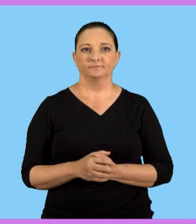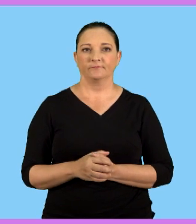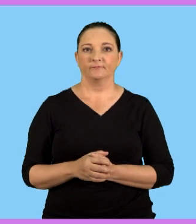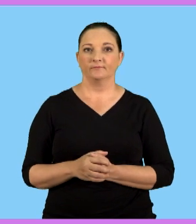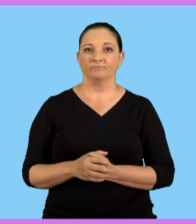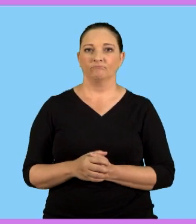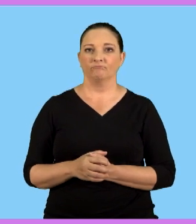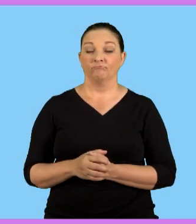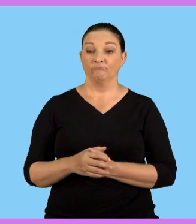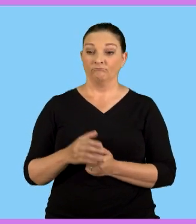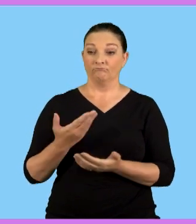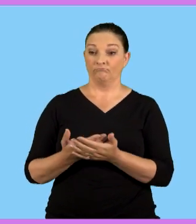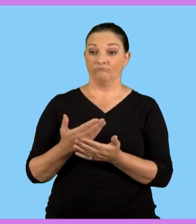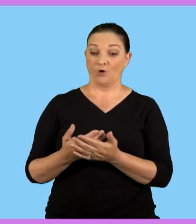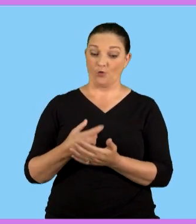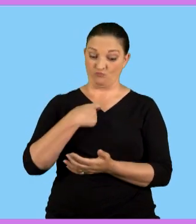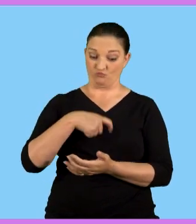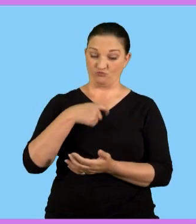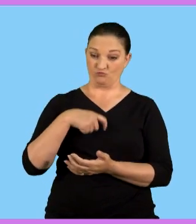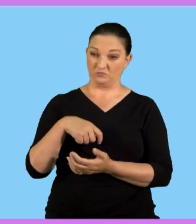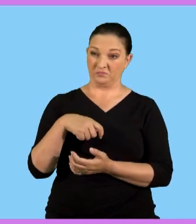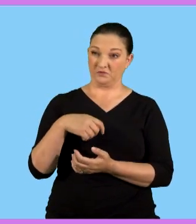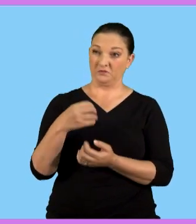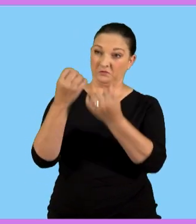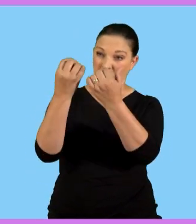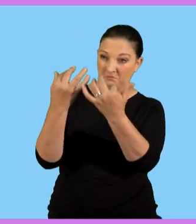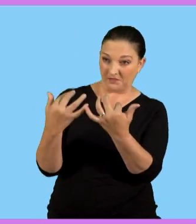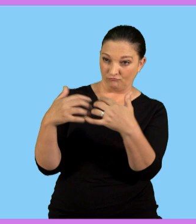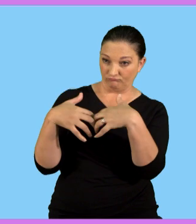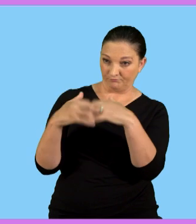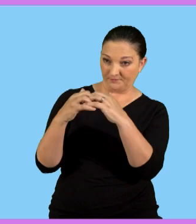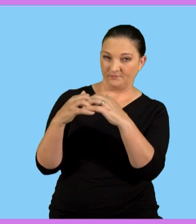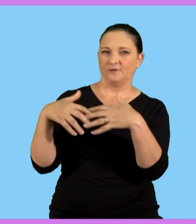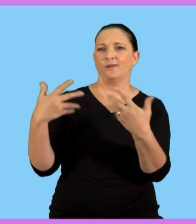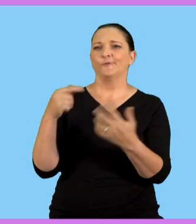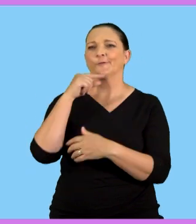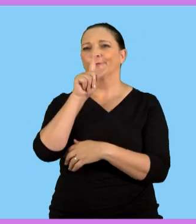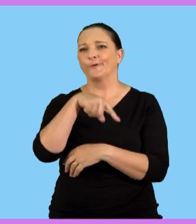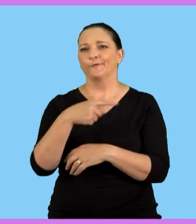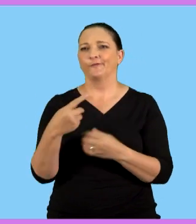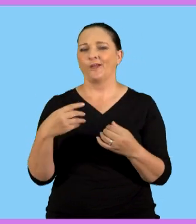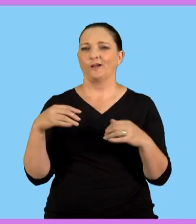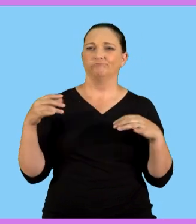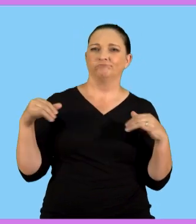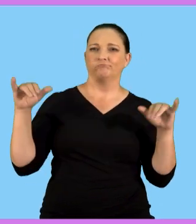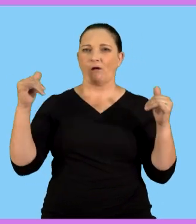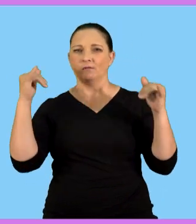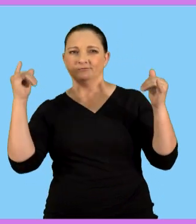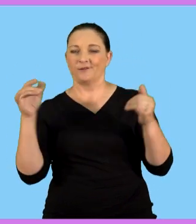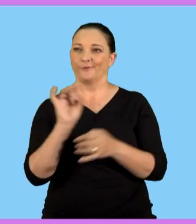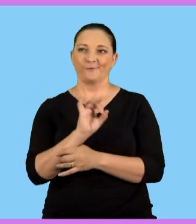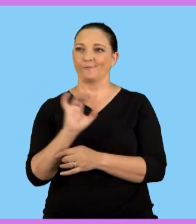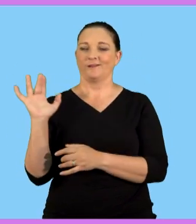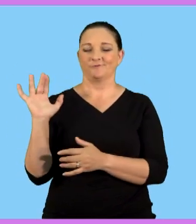Estimation, there we go. We can set up personal budgets or budgets for events such as birthday parties. Things